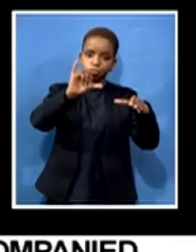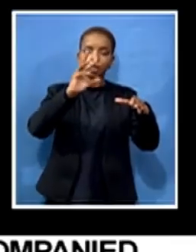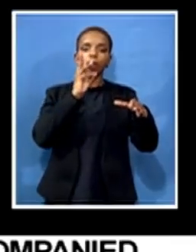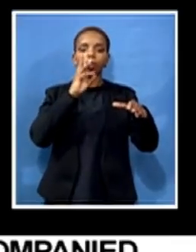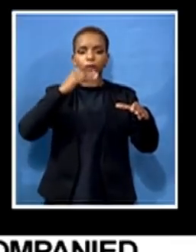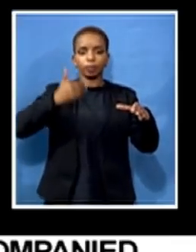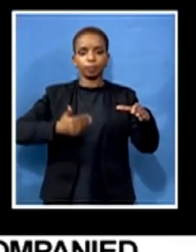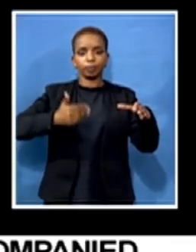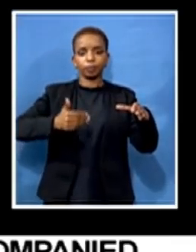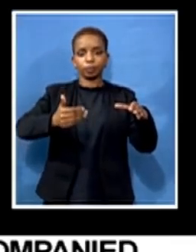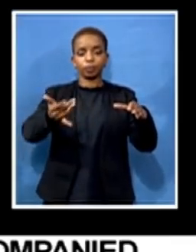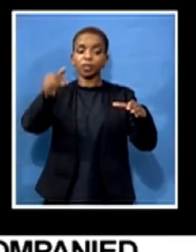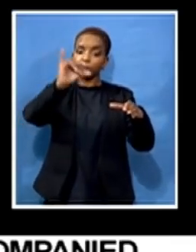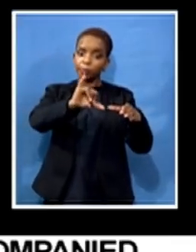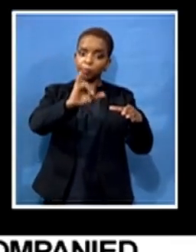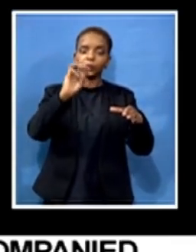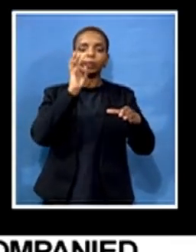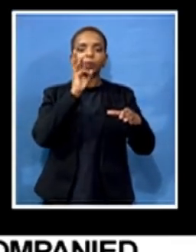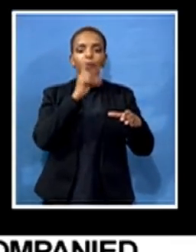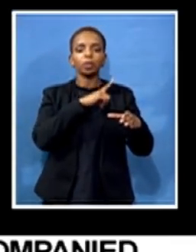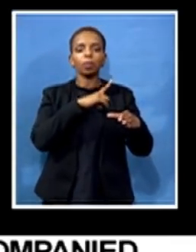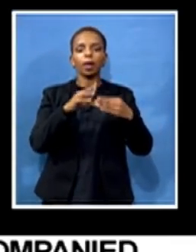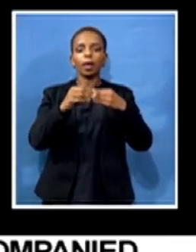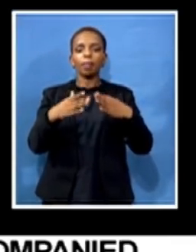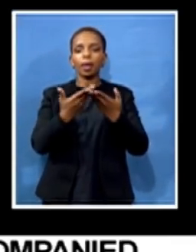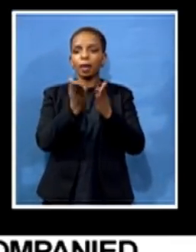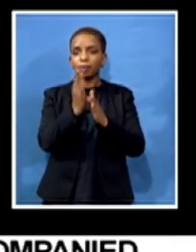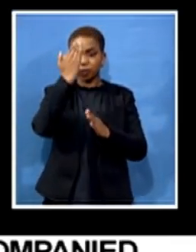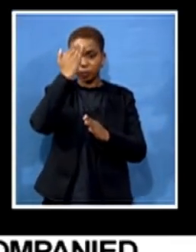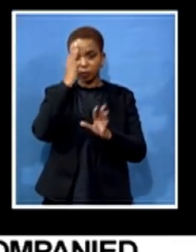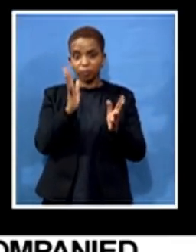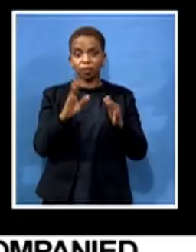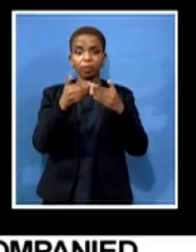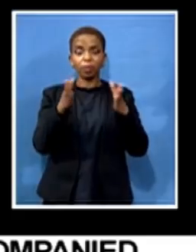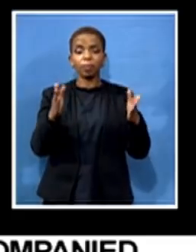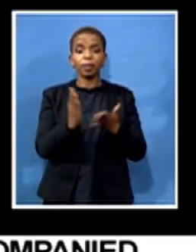open up warehouses during level 5 so that,